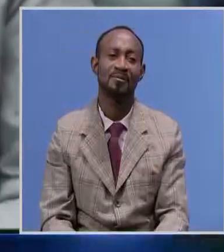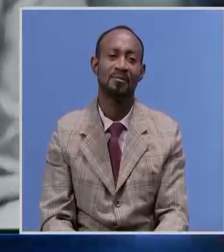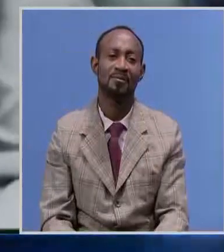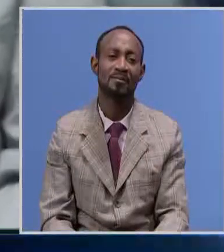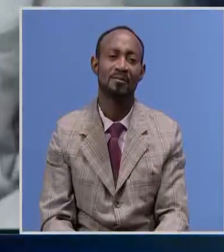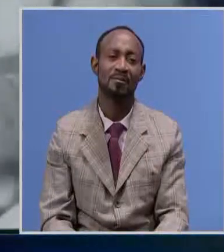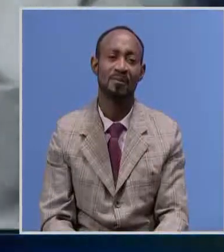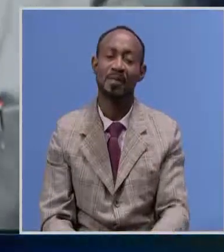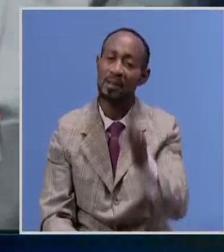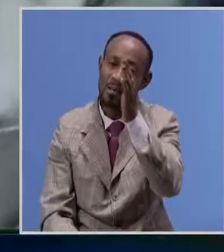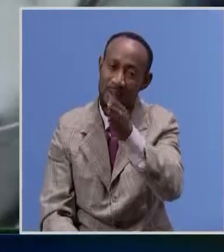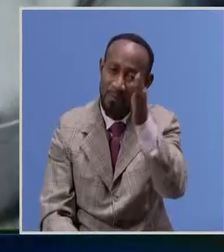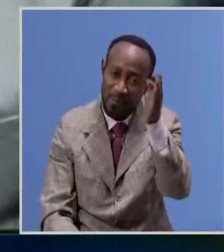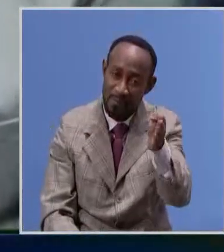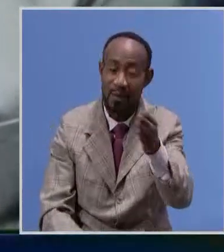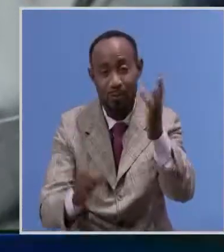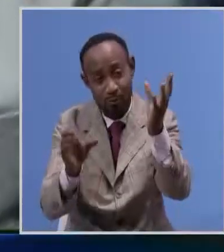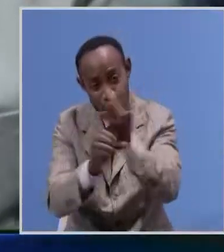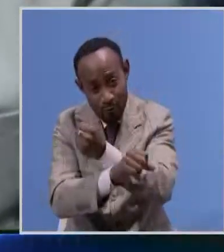UPND has won in